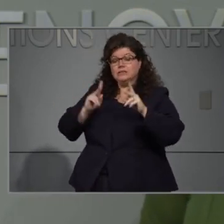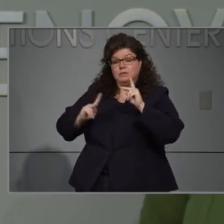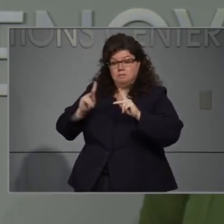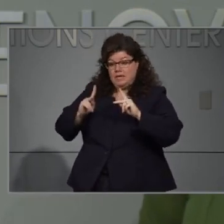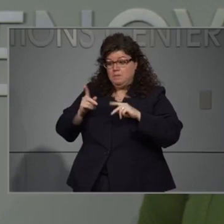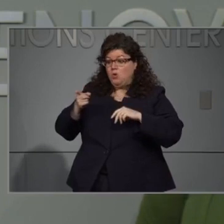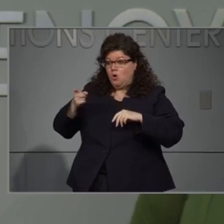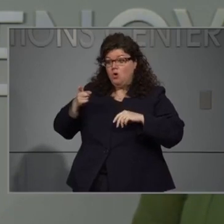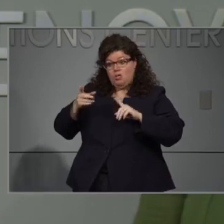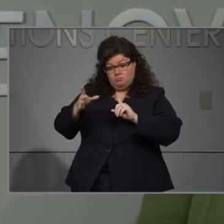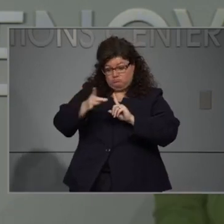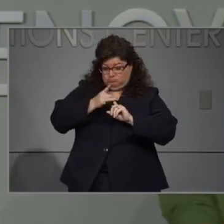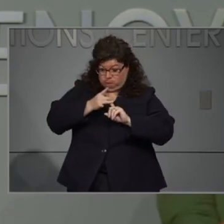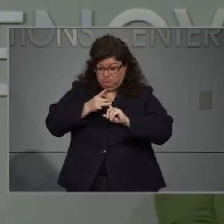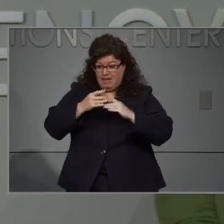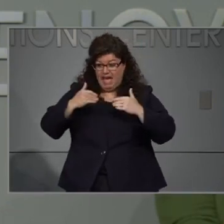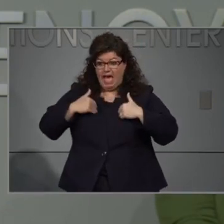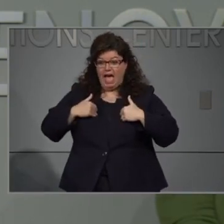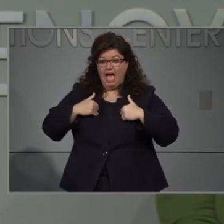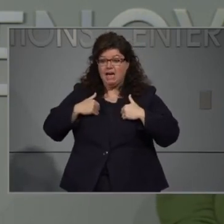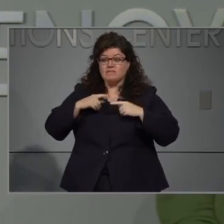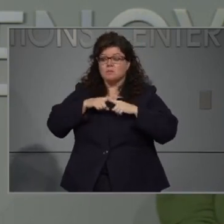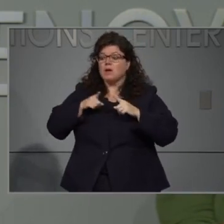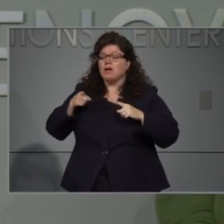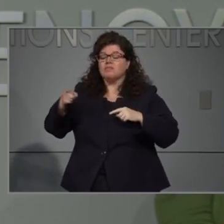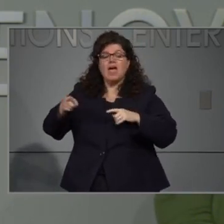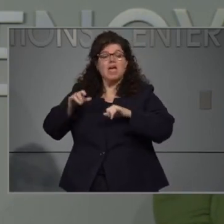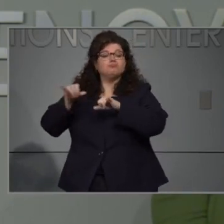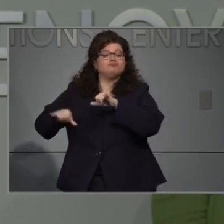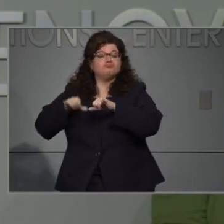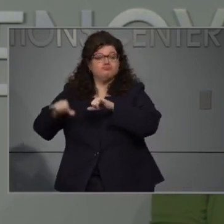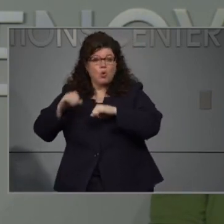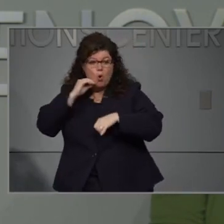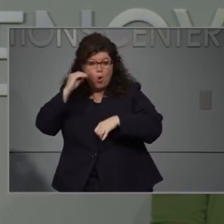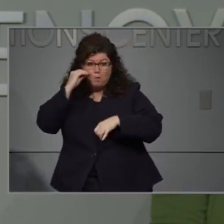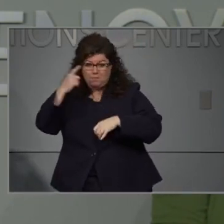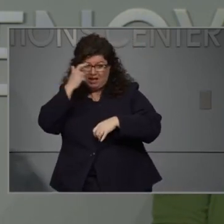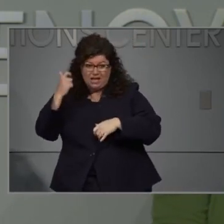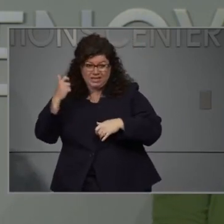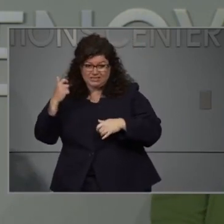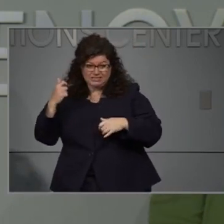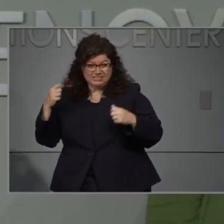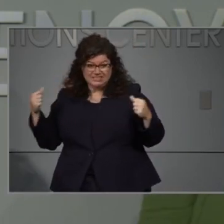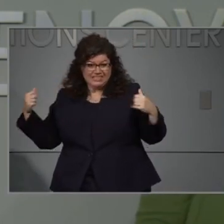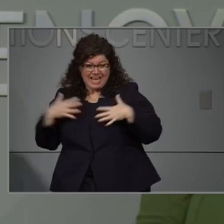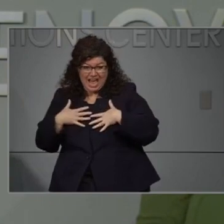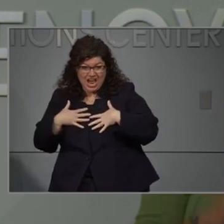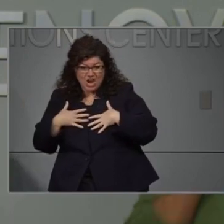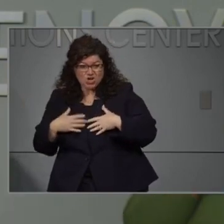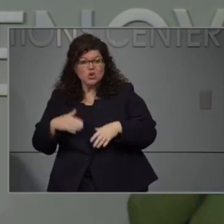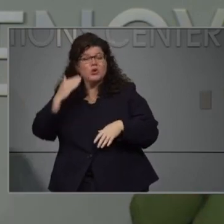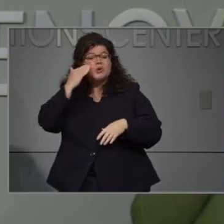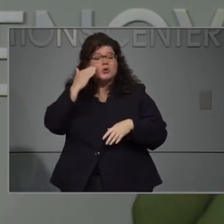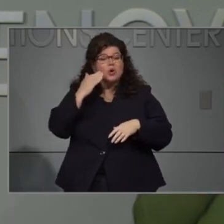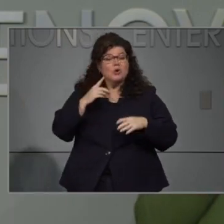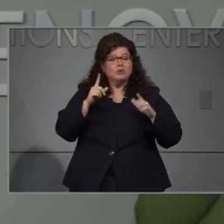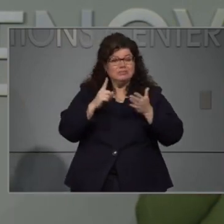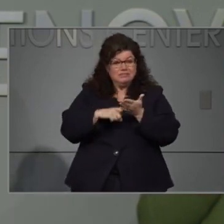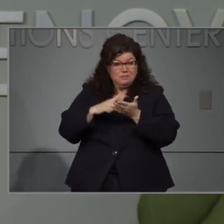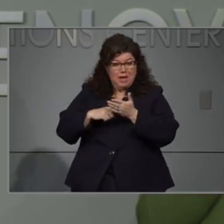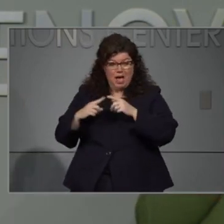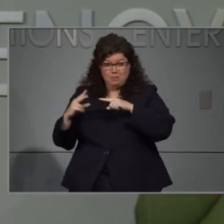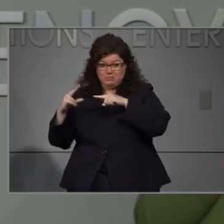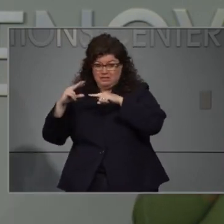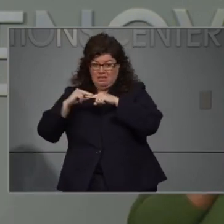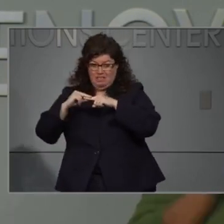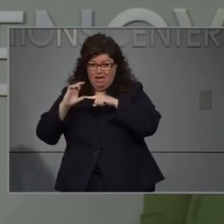that were dropped in the hospital, and if they didn't have a culturally appropriate interpreter, were overwhelmed by the questions